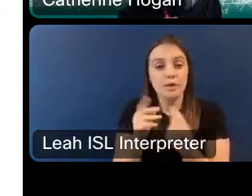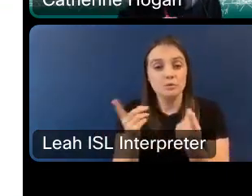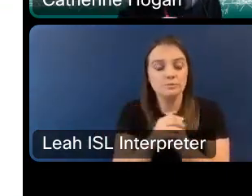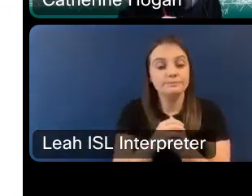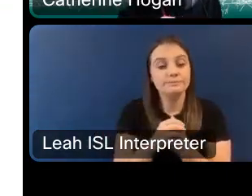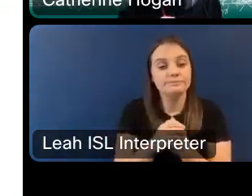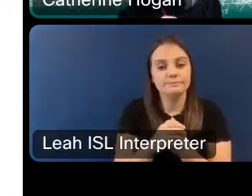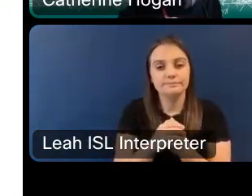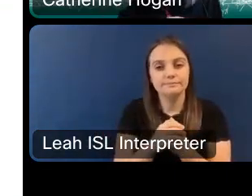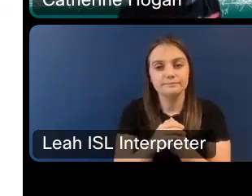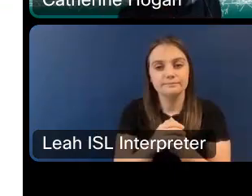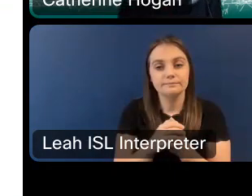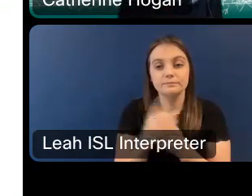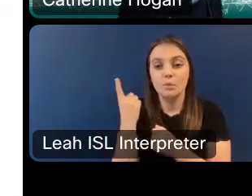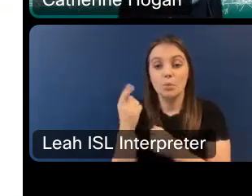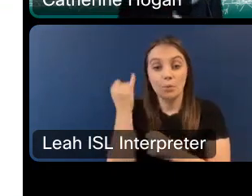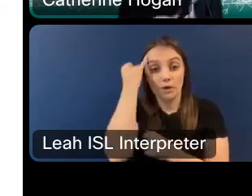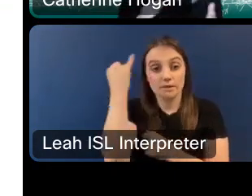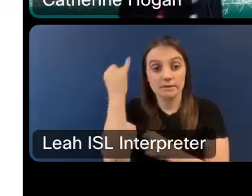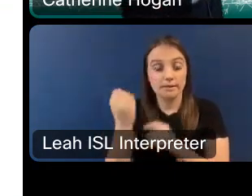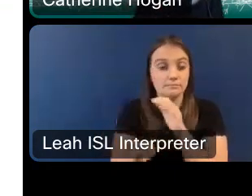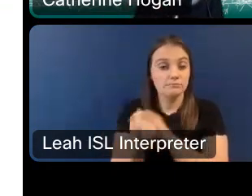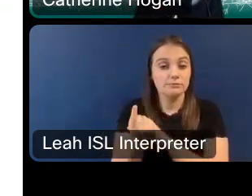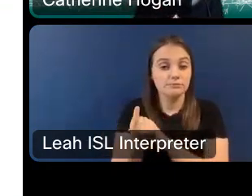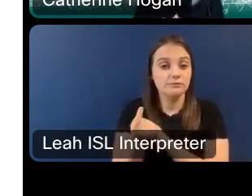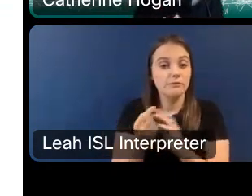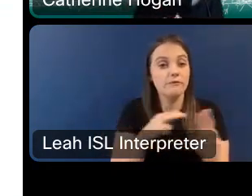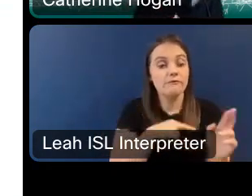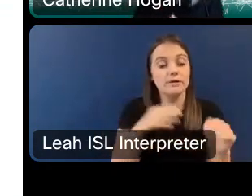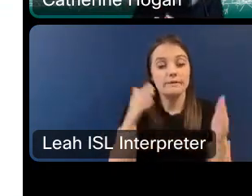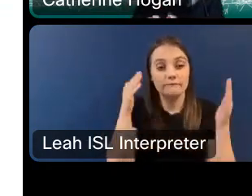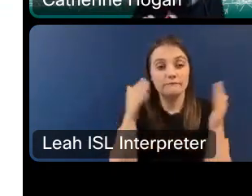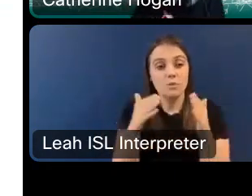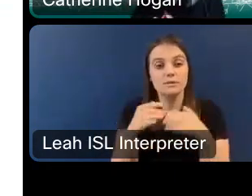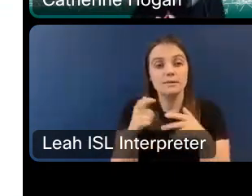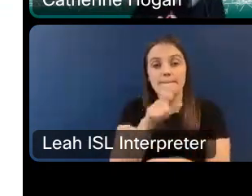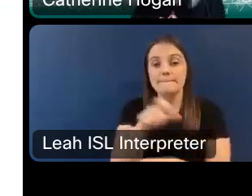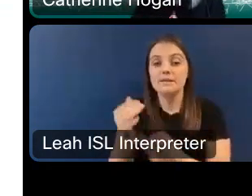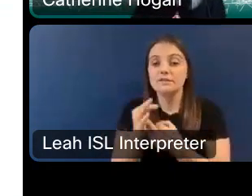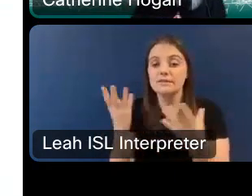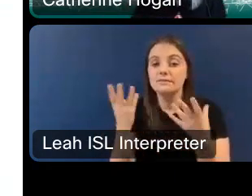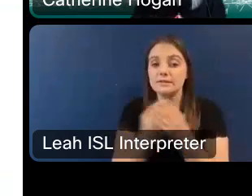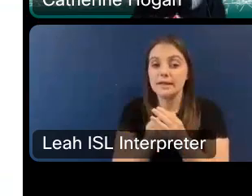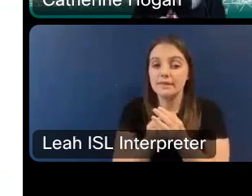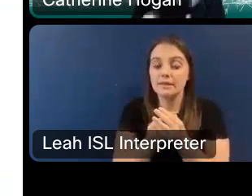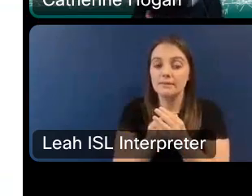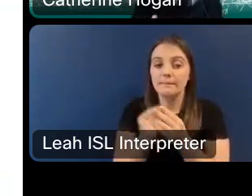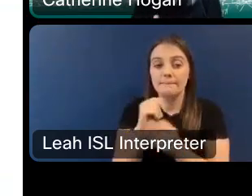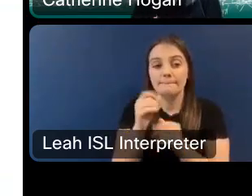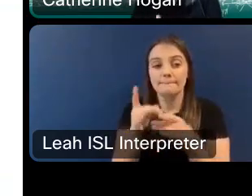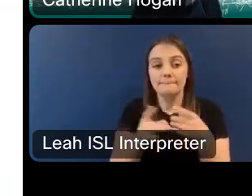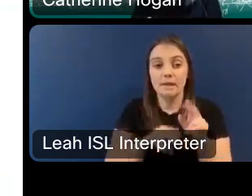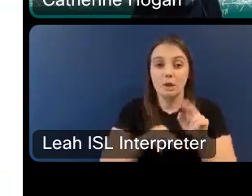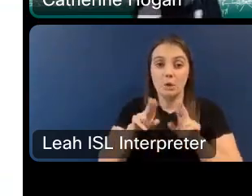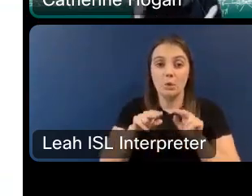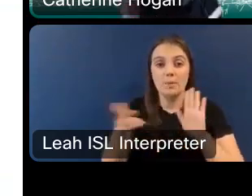the concept that has come up is really focusing in on patient safety together and making kind of an attention grabber brand campaign